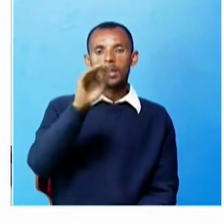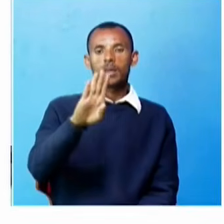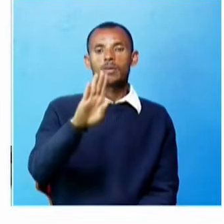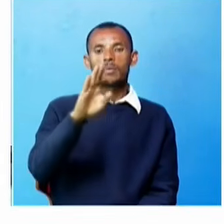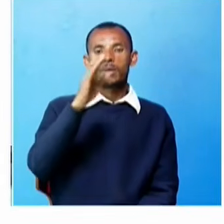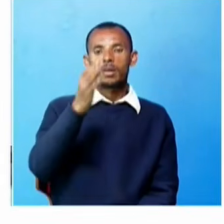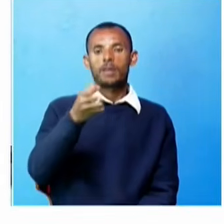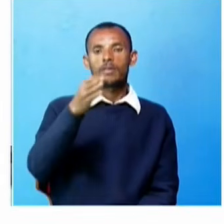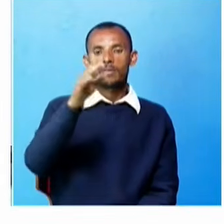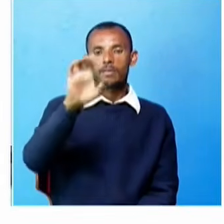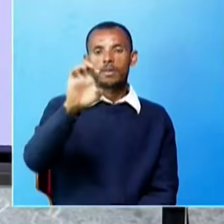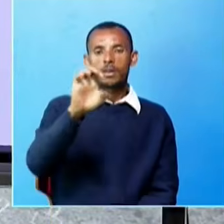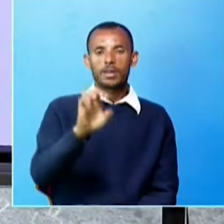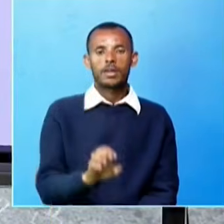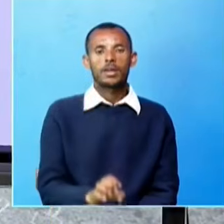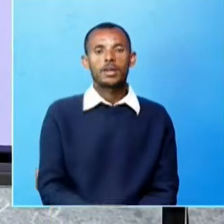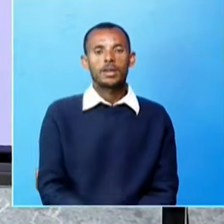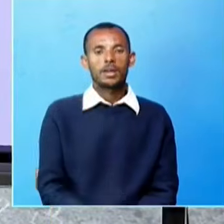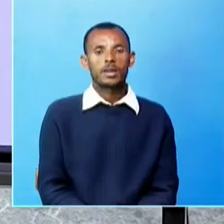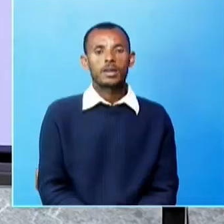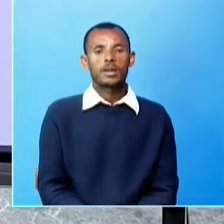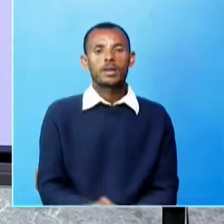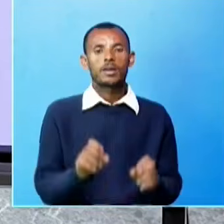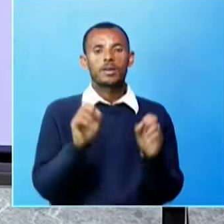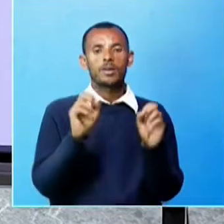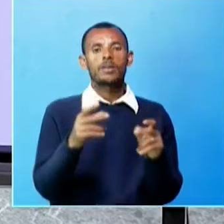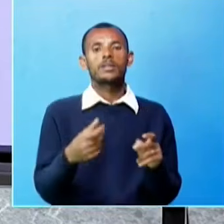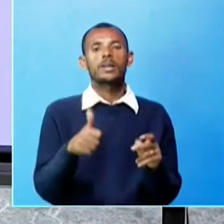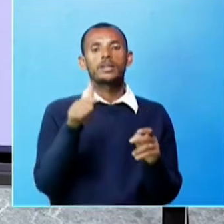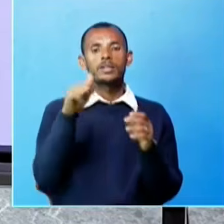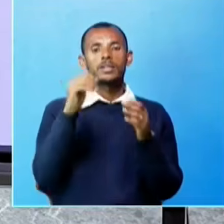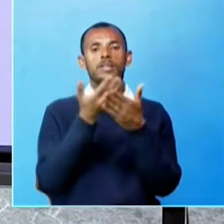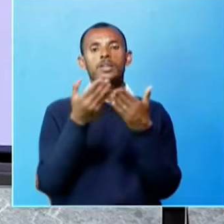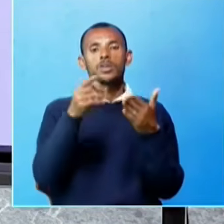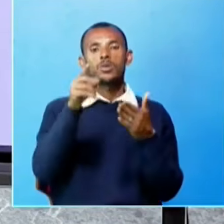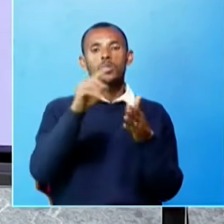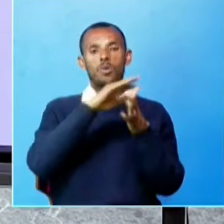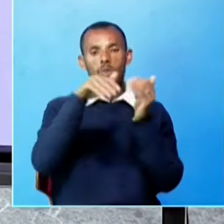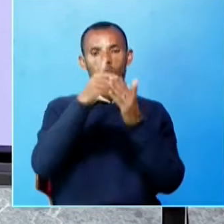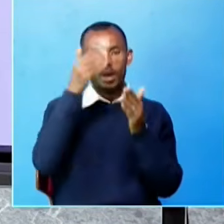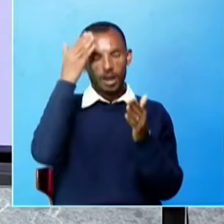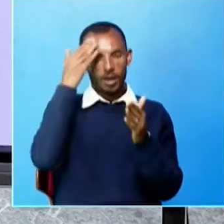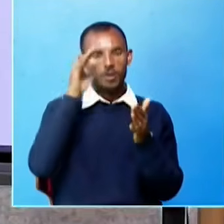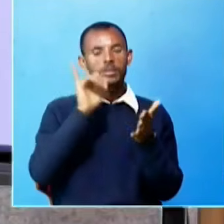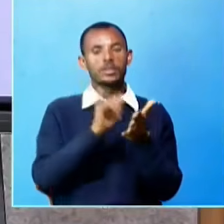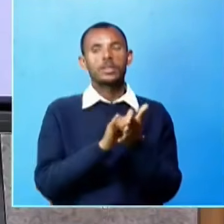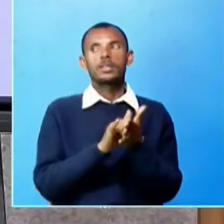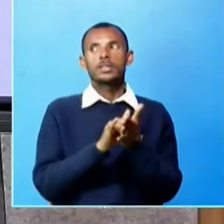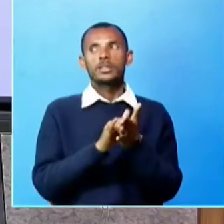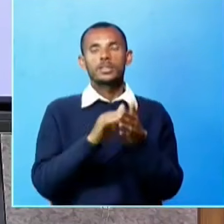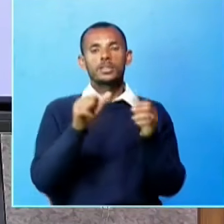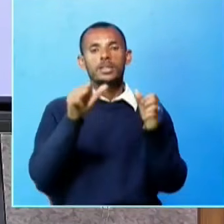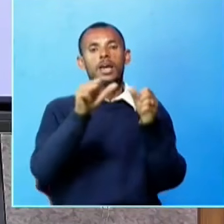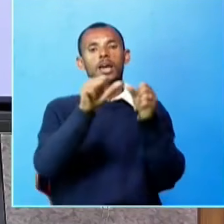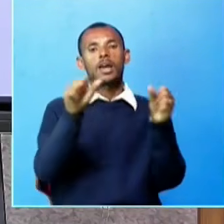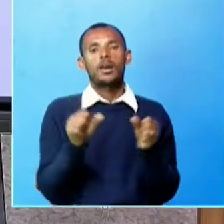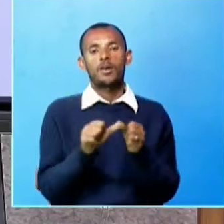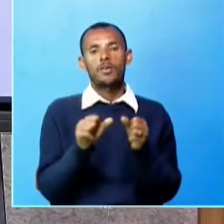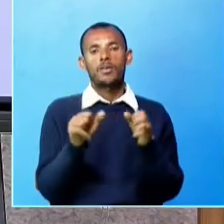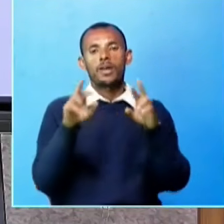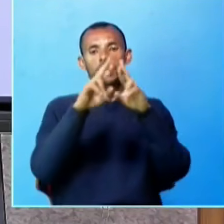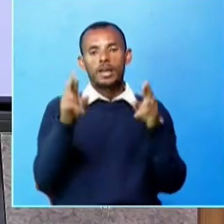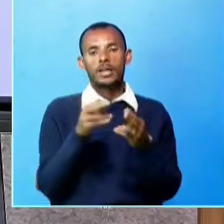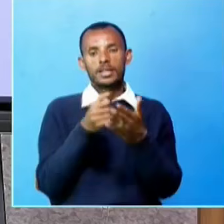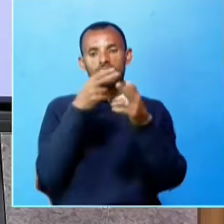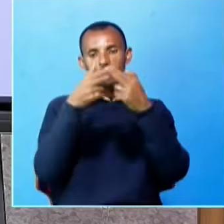ABFE. Okay, the other thing, you all know that the area of a rectangle is a